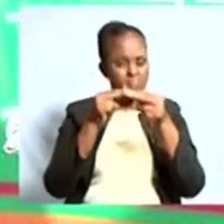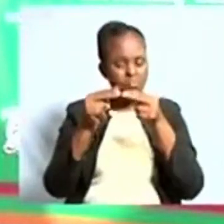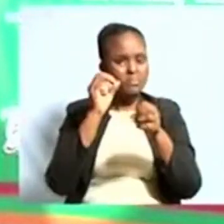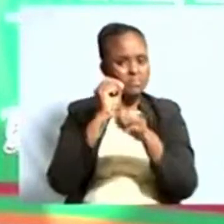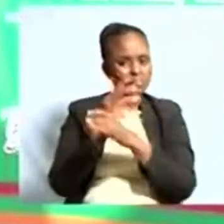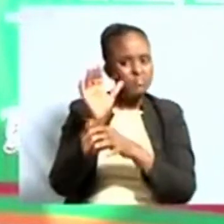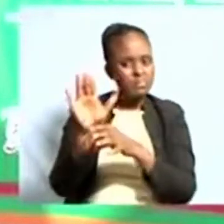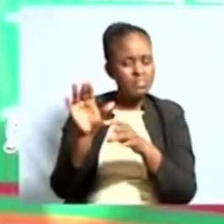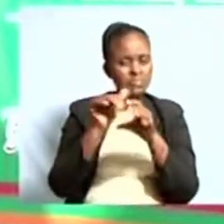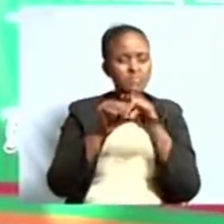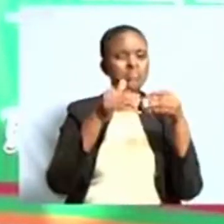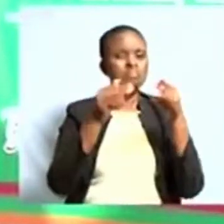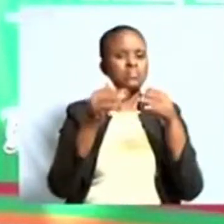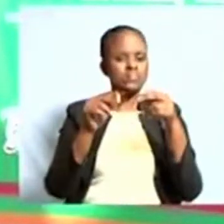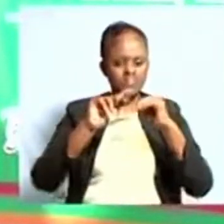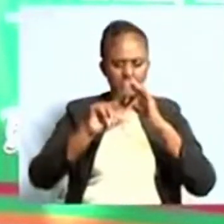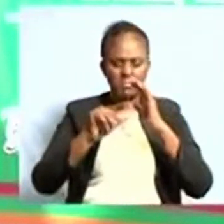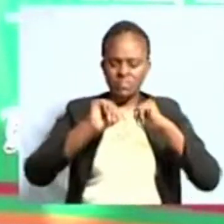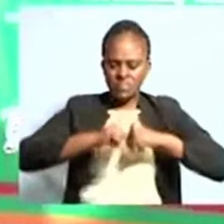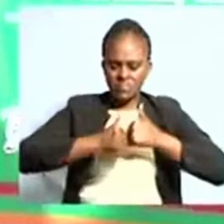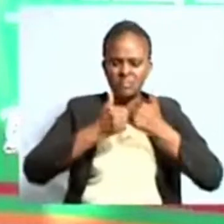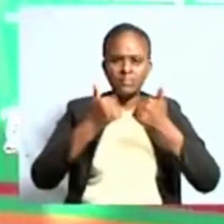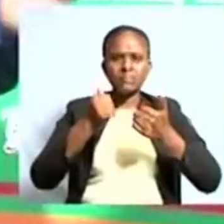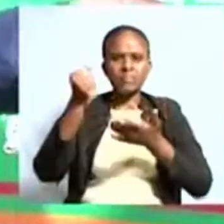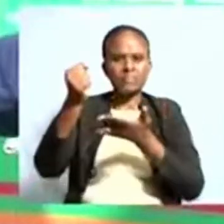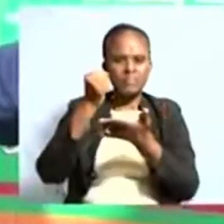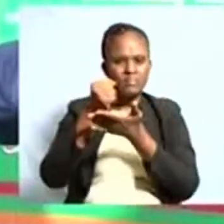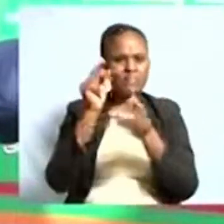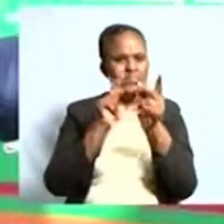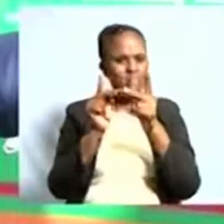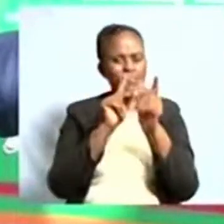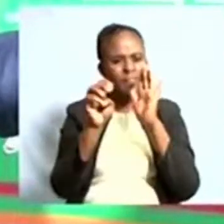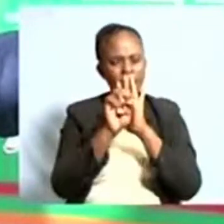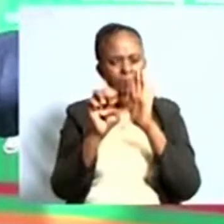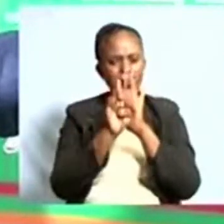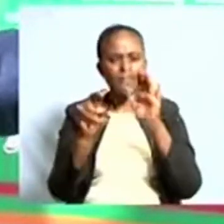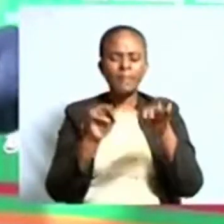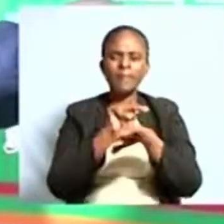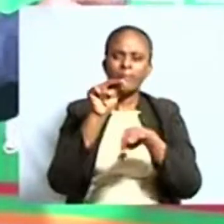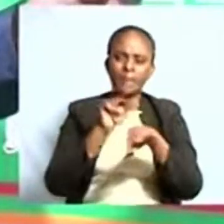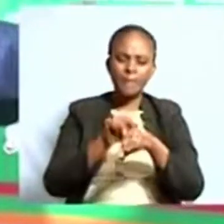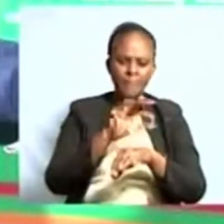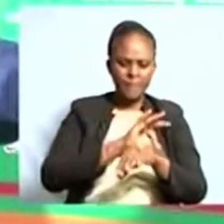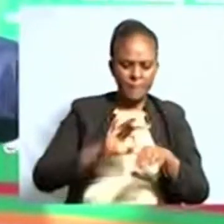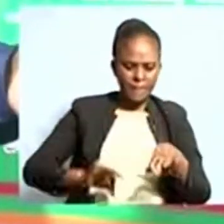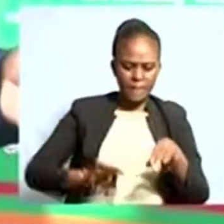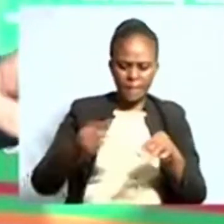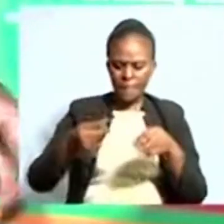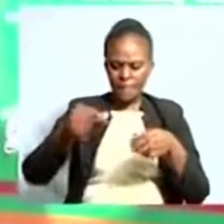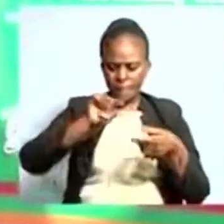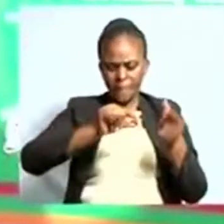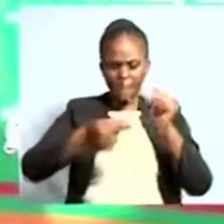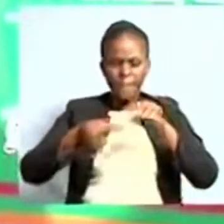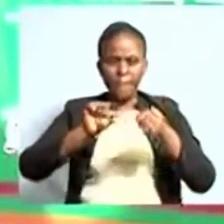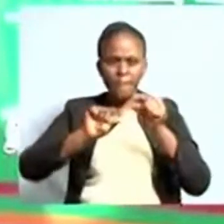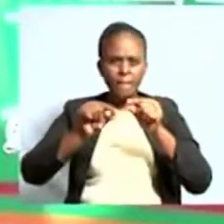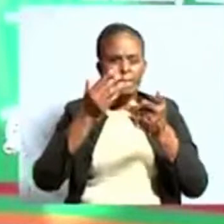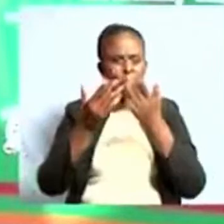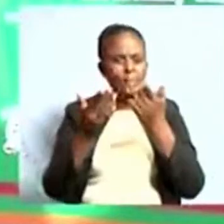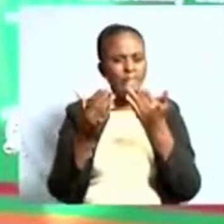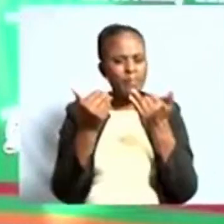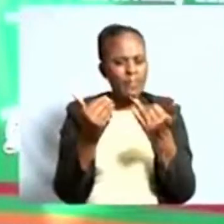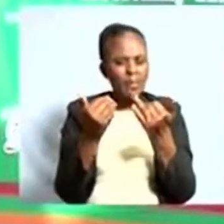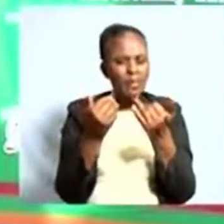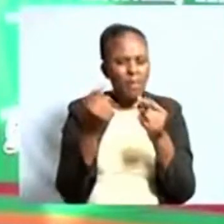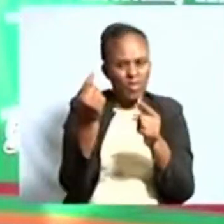market, then we engage people like National Foods Laboratory, where maybe it comes